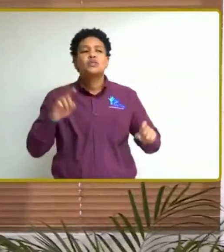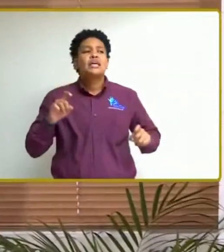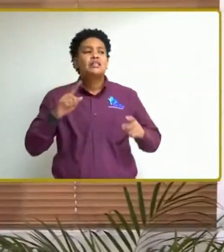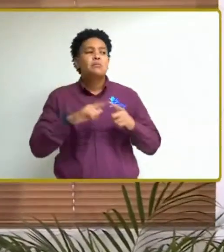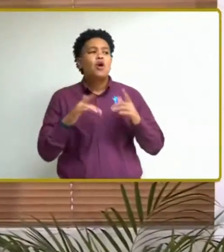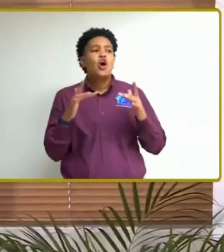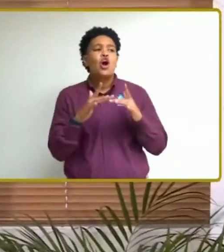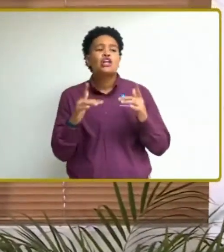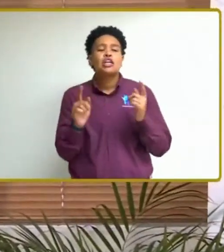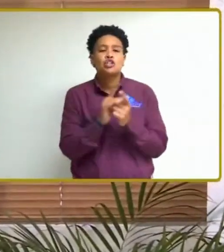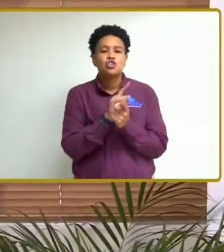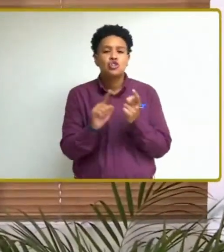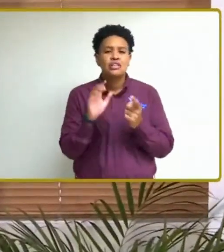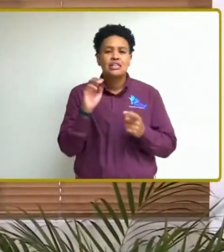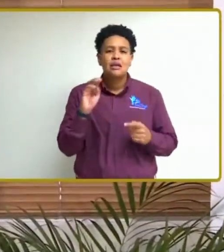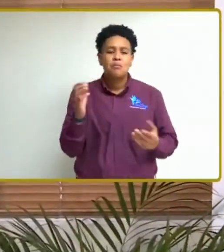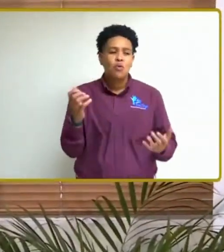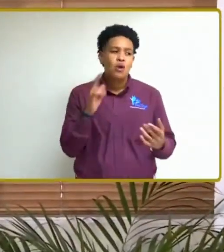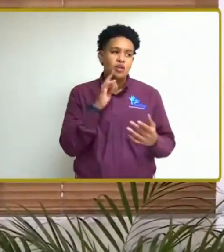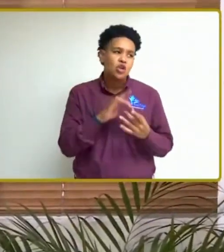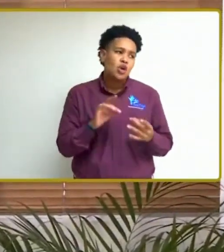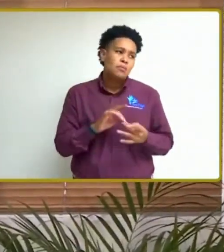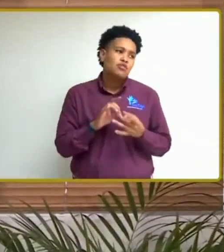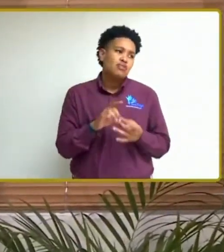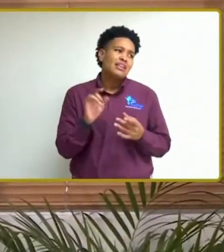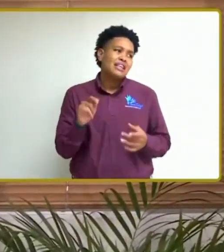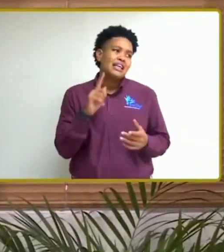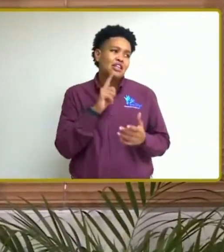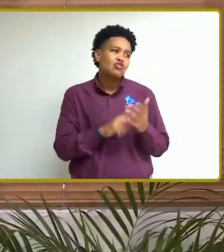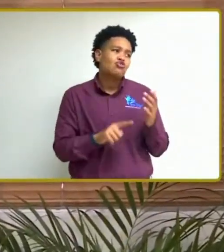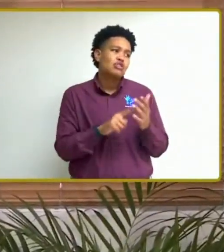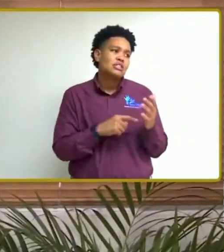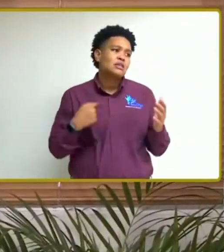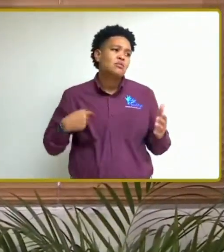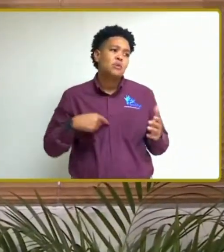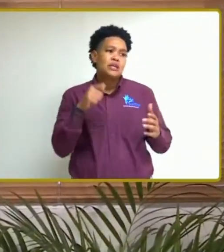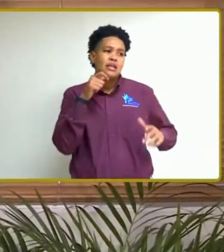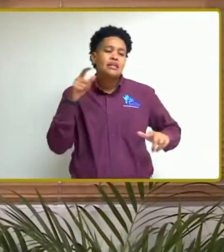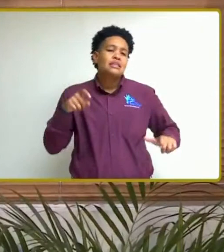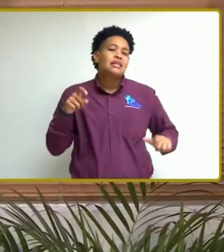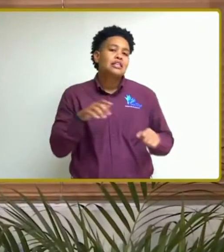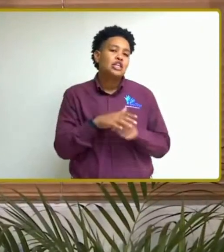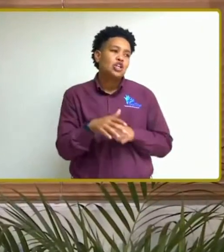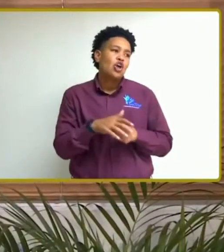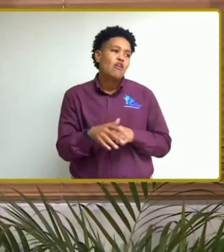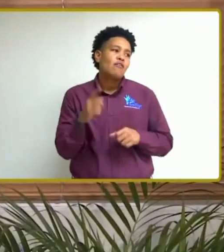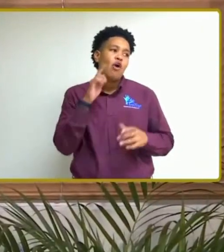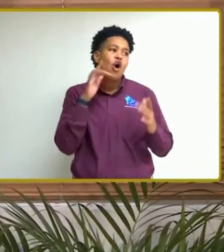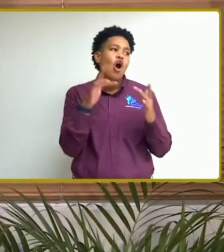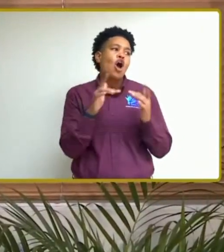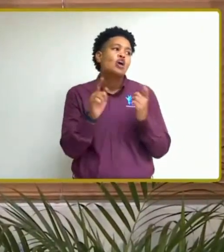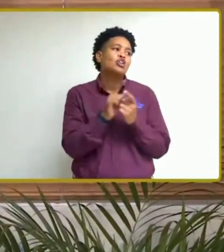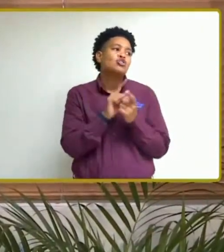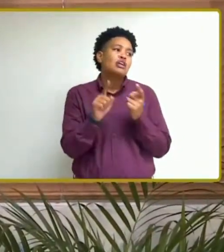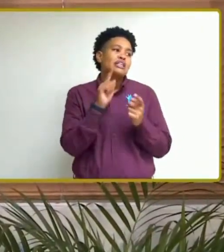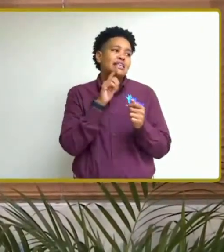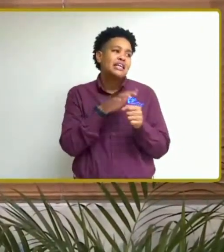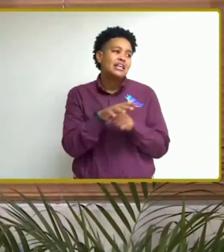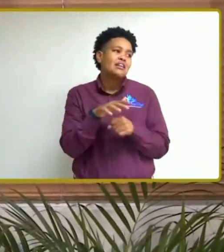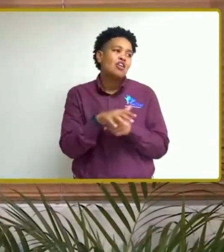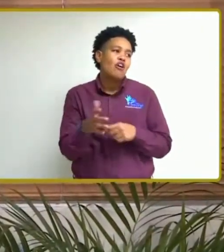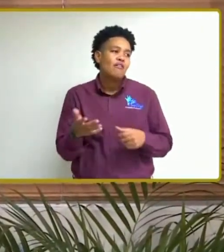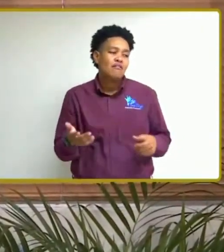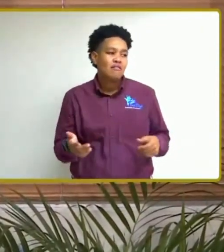contact tracing, CMO, you want to comment on that? The criticisms that we're not testing enough or contact tracing enough. I mean,